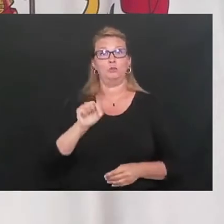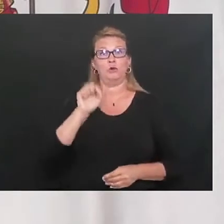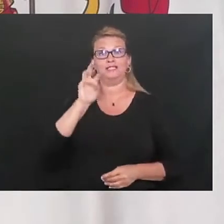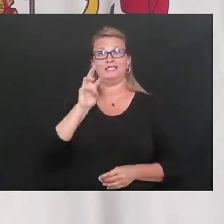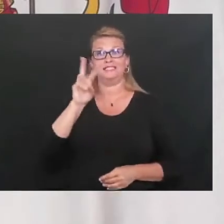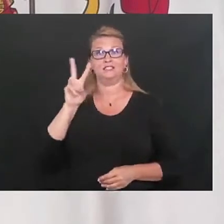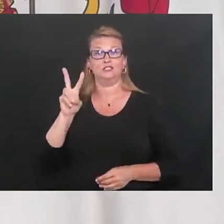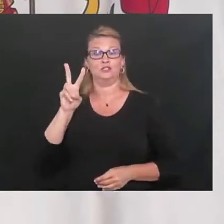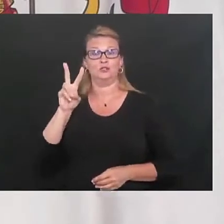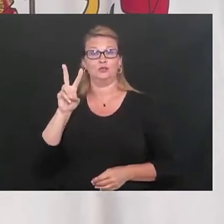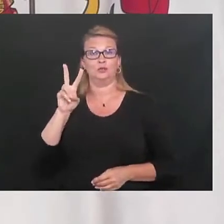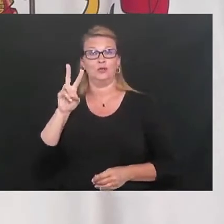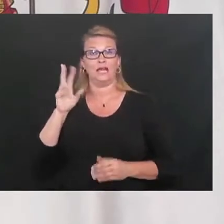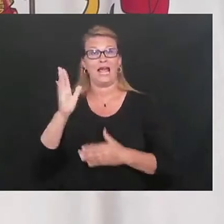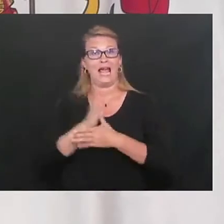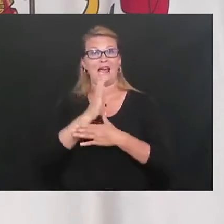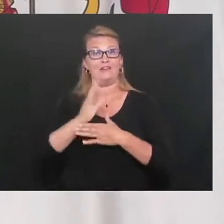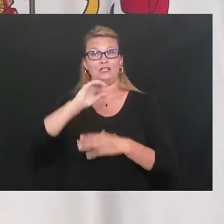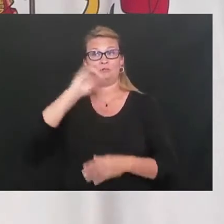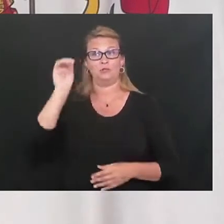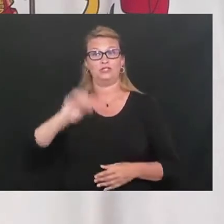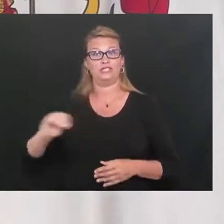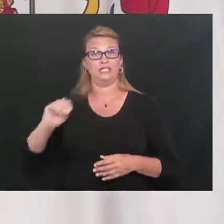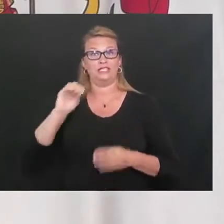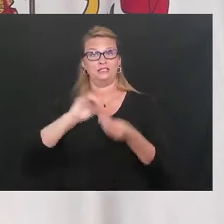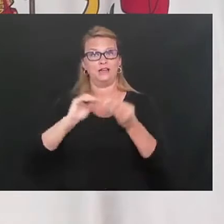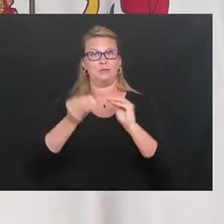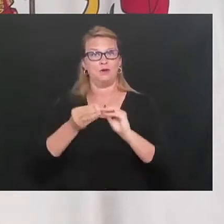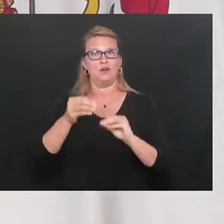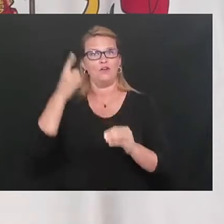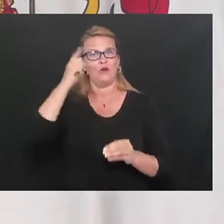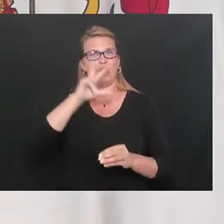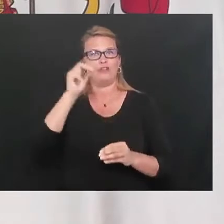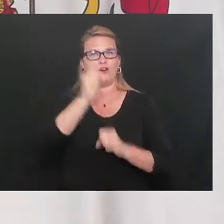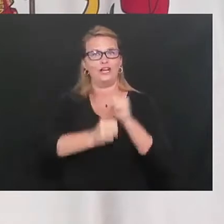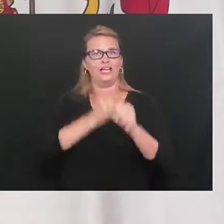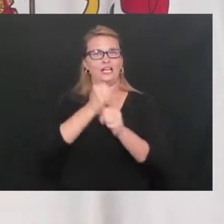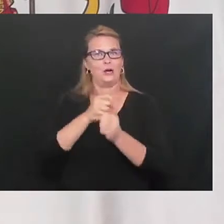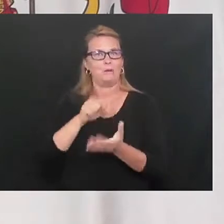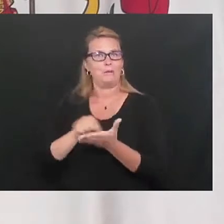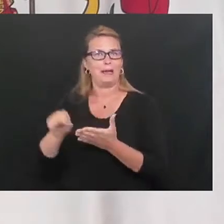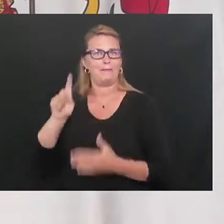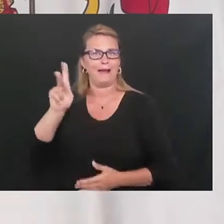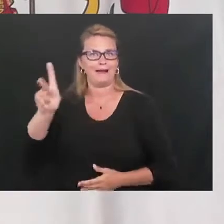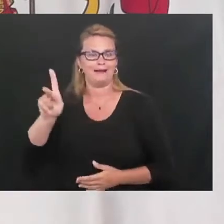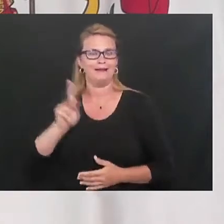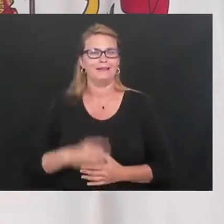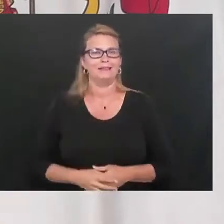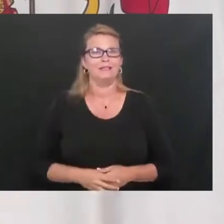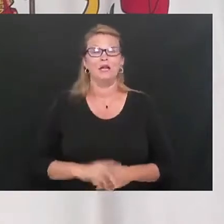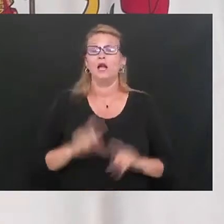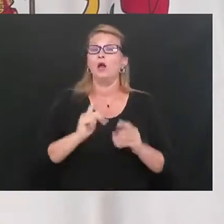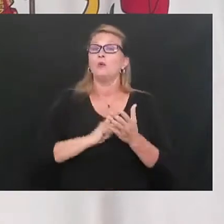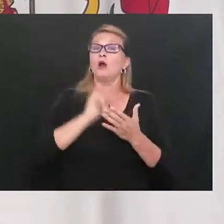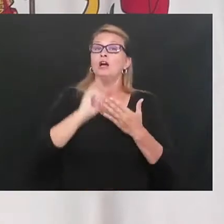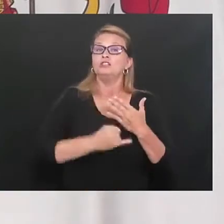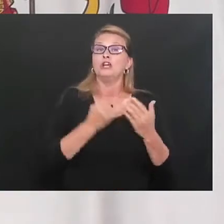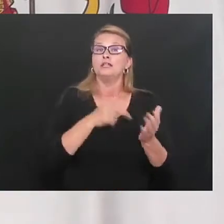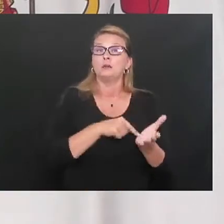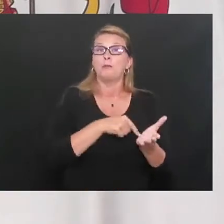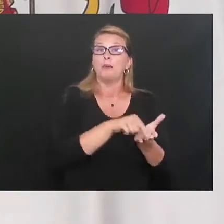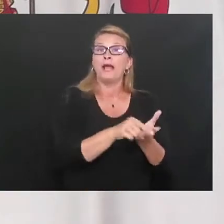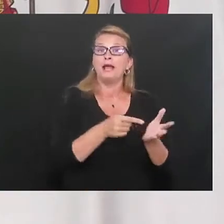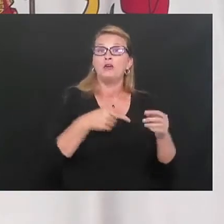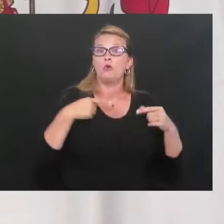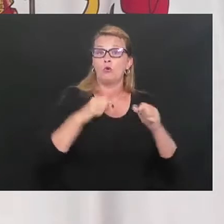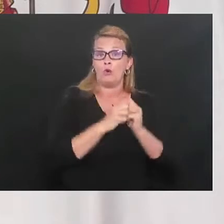2.62 average percentage rate over a 30-year payback. Projects to be paid for, you know, through this bond